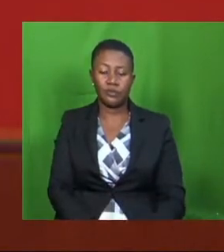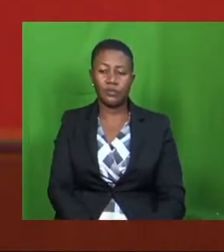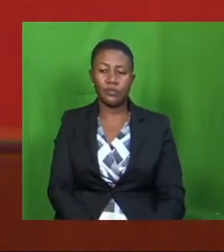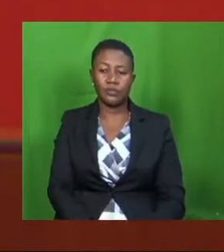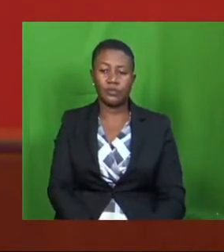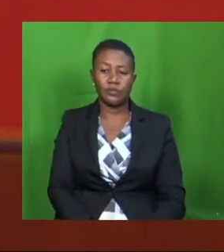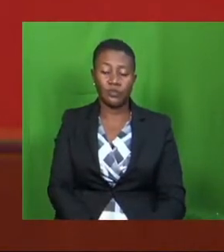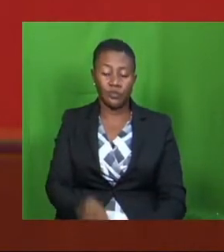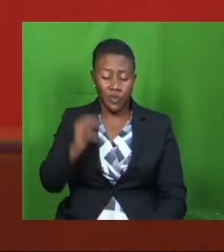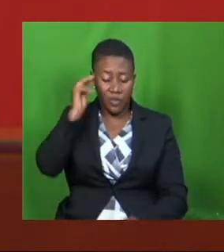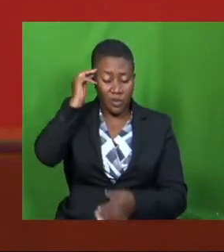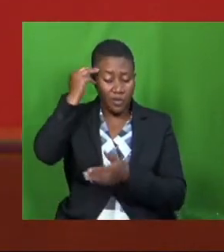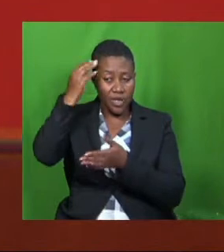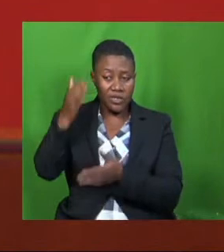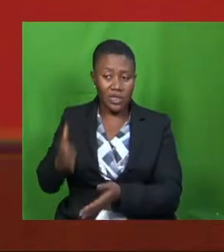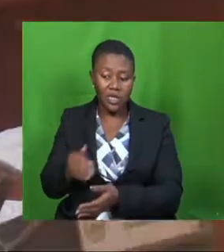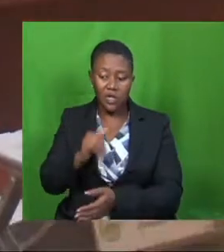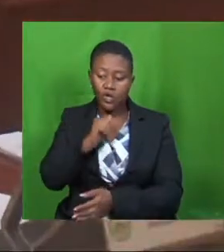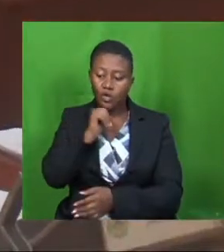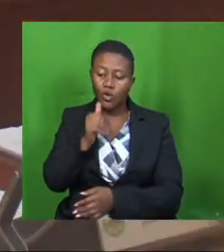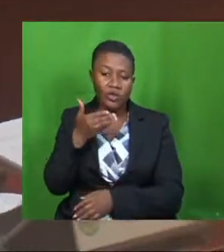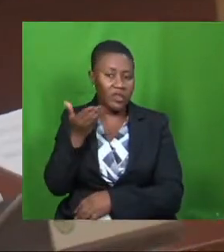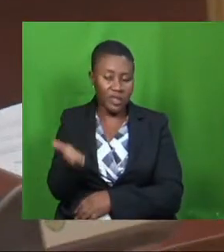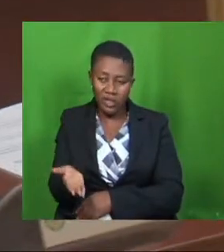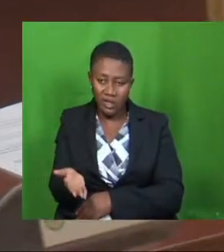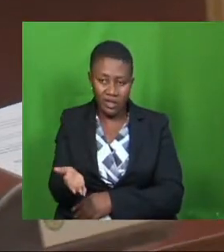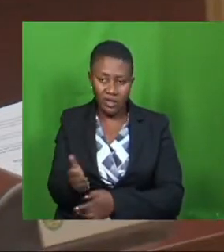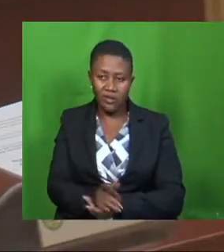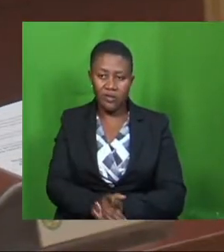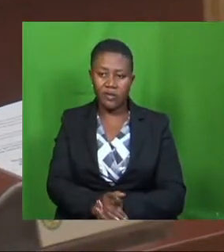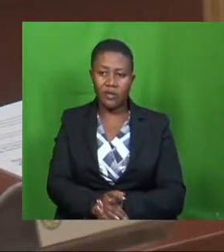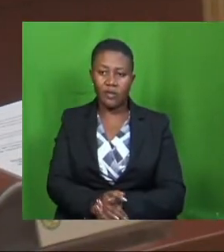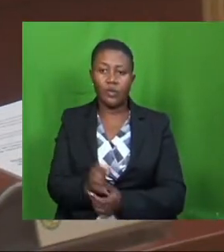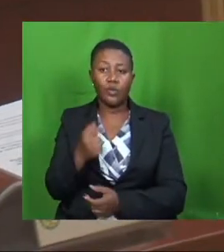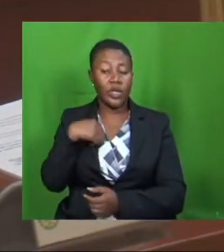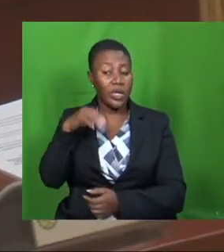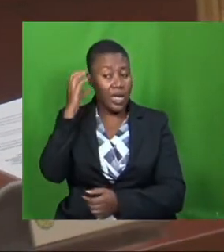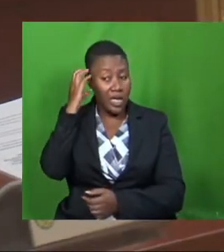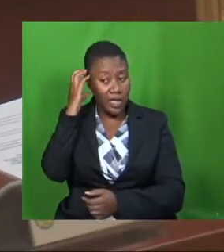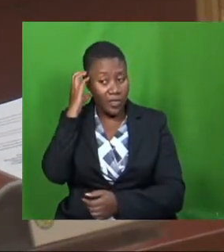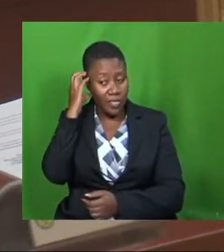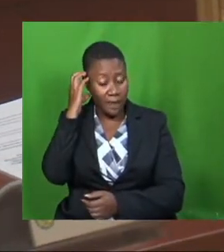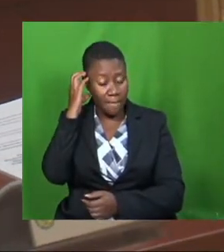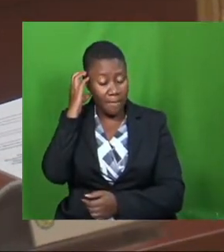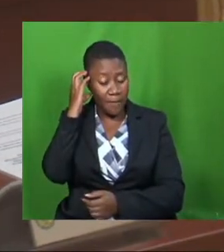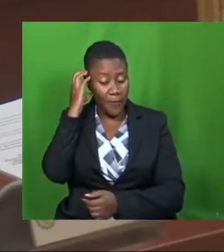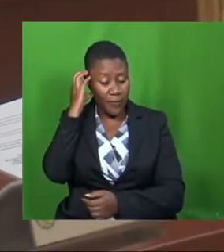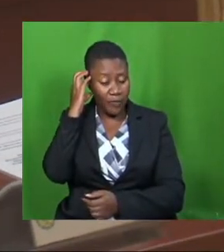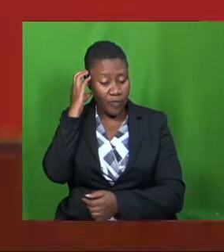now move on to the issue of questions. Please, I want to reiterate.